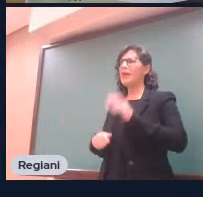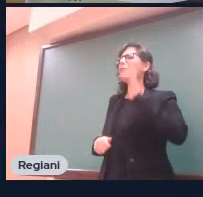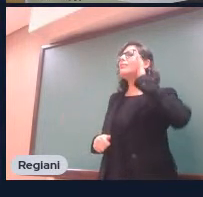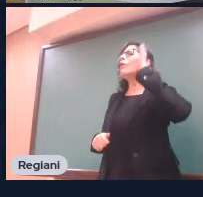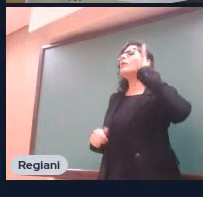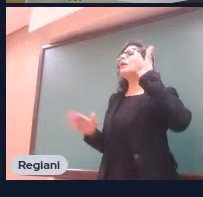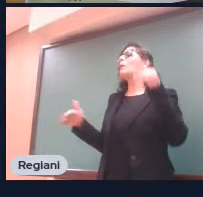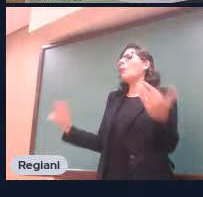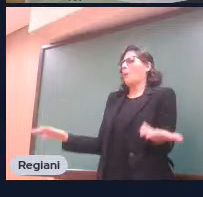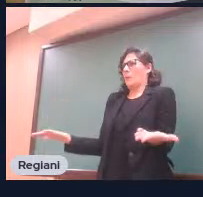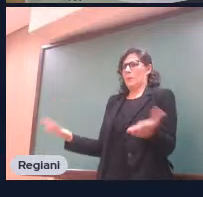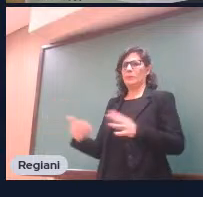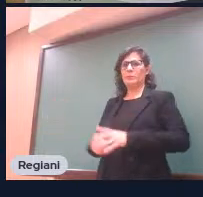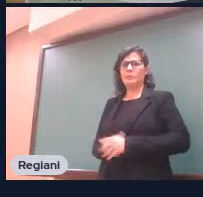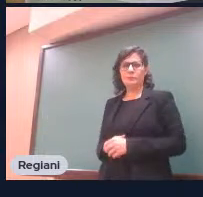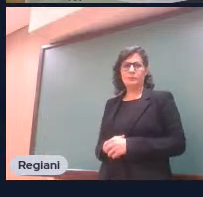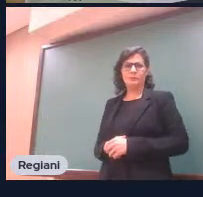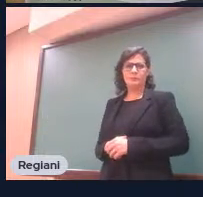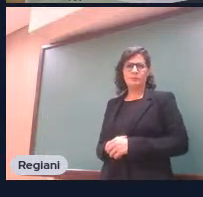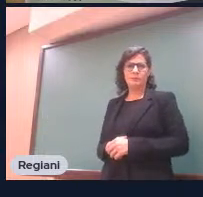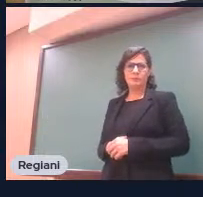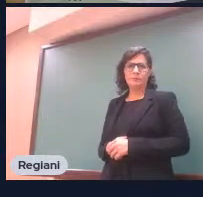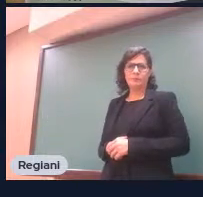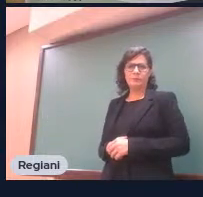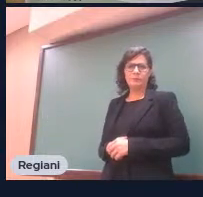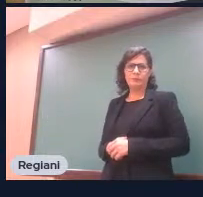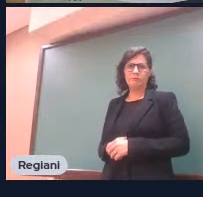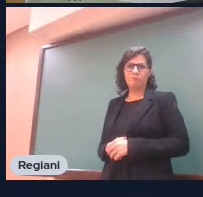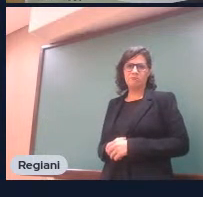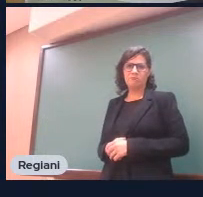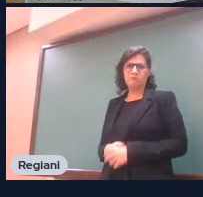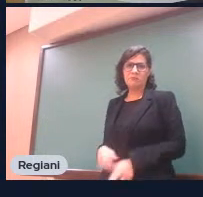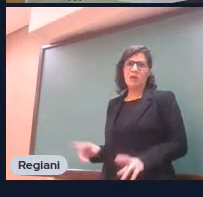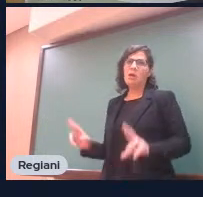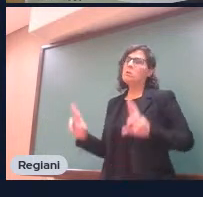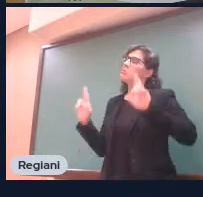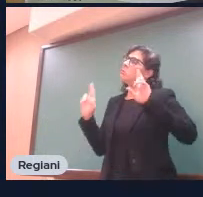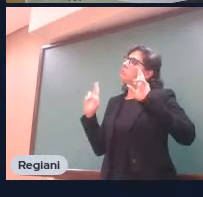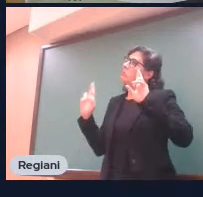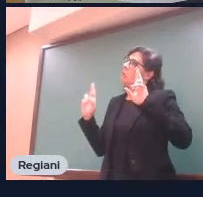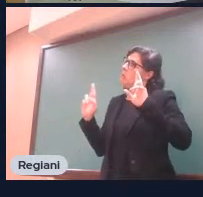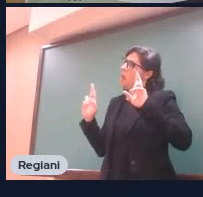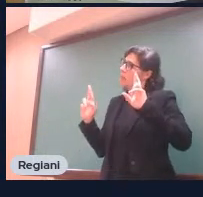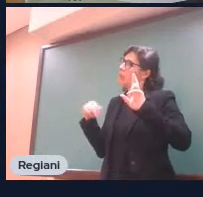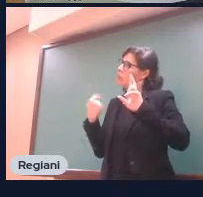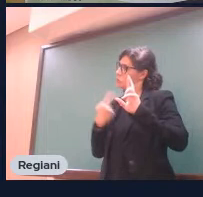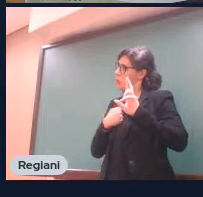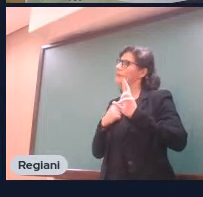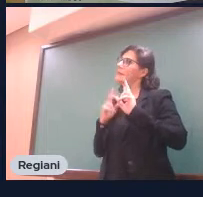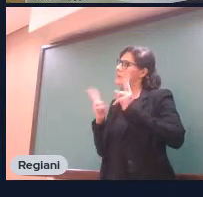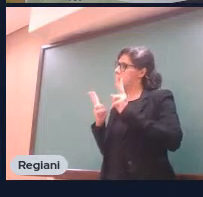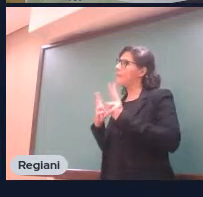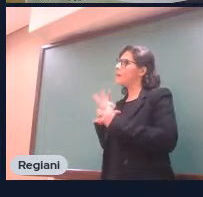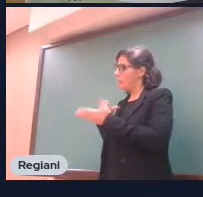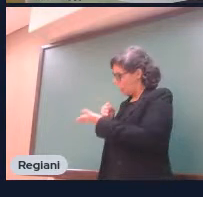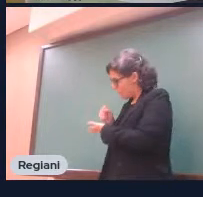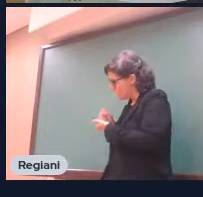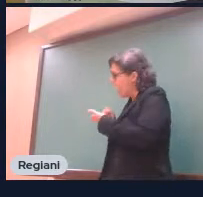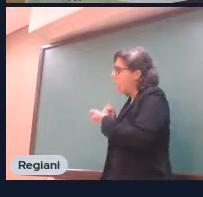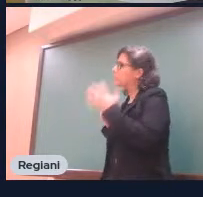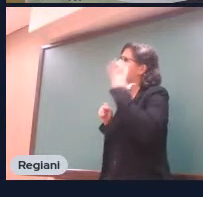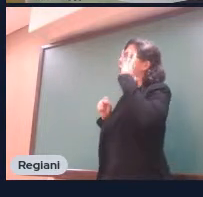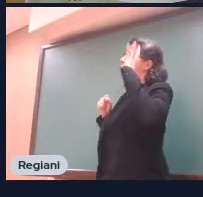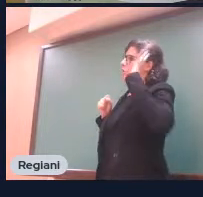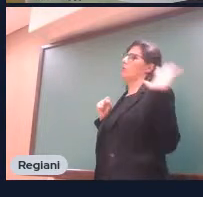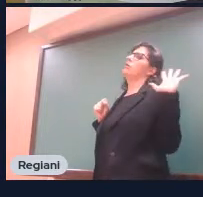Theories. I hope we will always depart from a theory. It could be any of these that you see listed there with